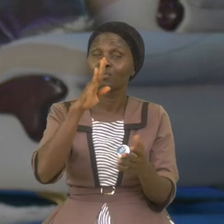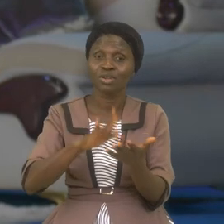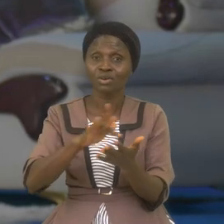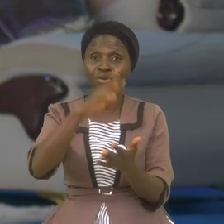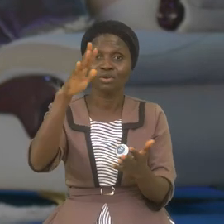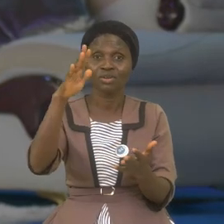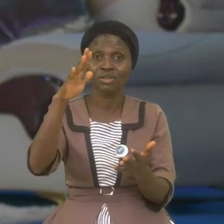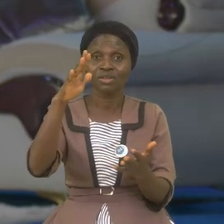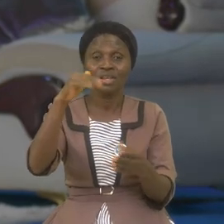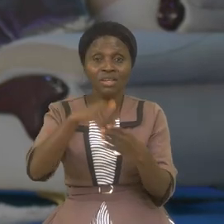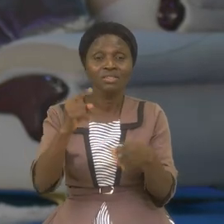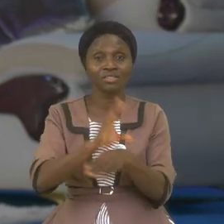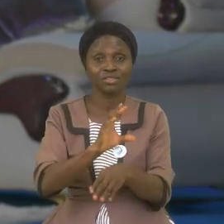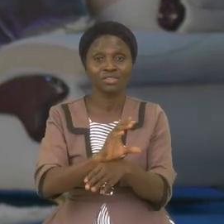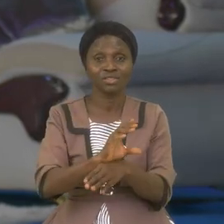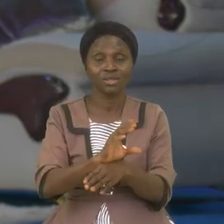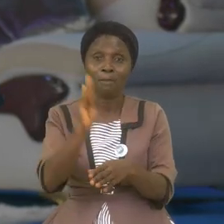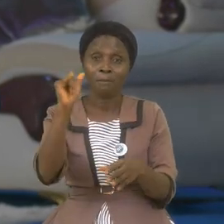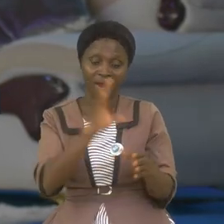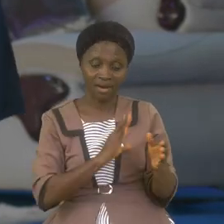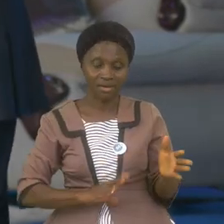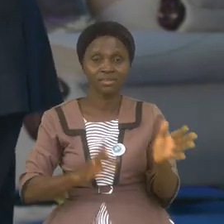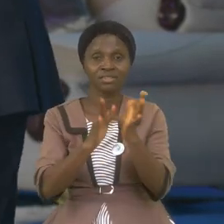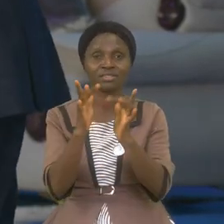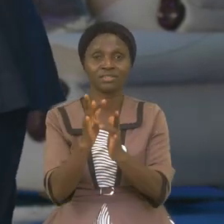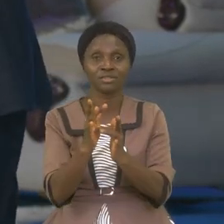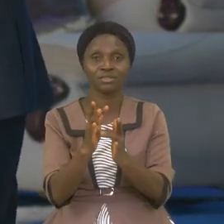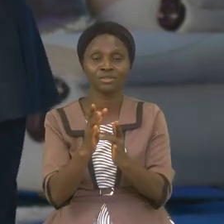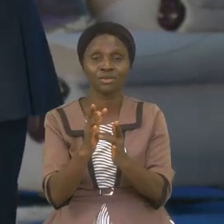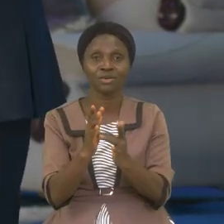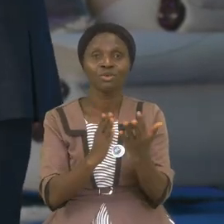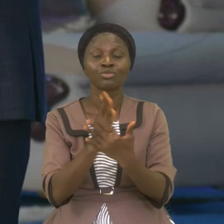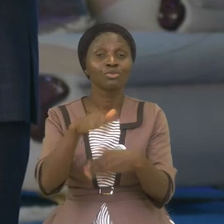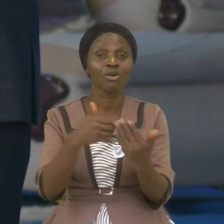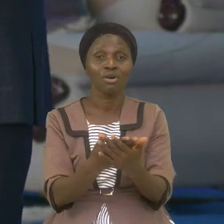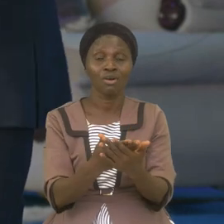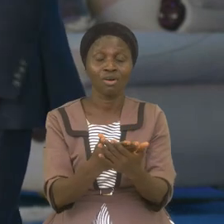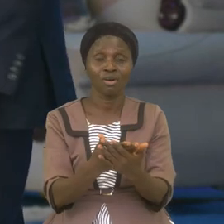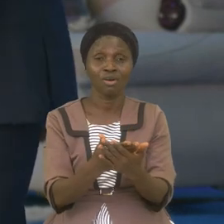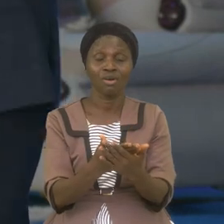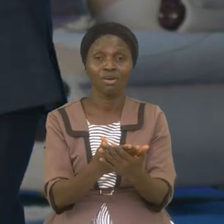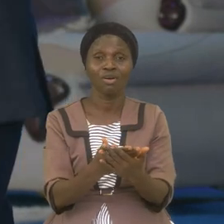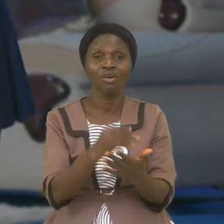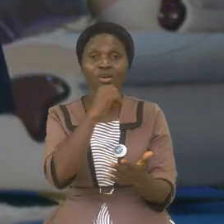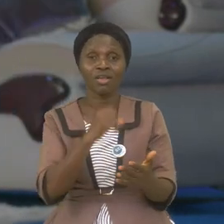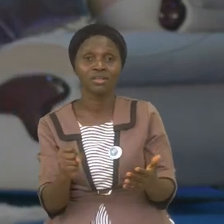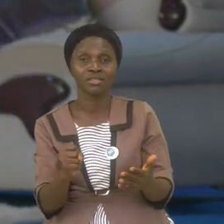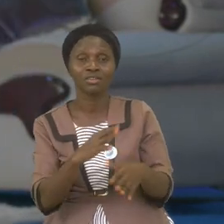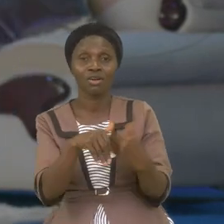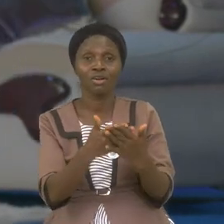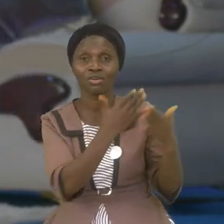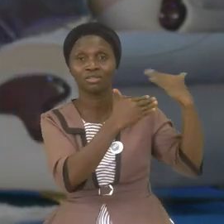in the church by Christ Jesus throughout all ages, world without end.